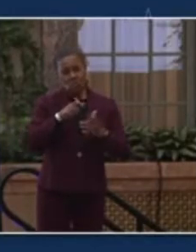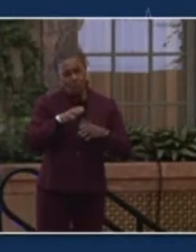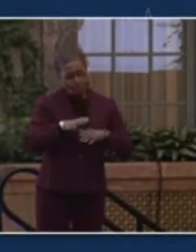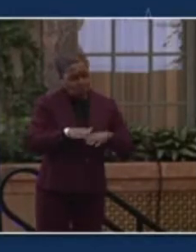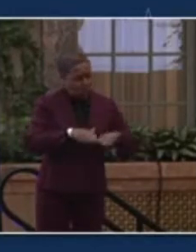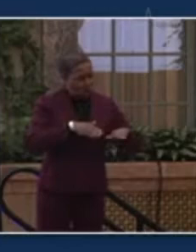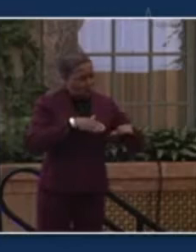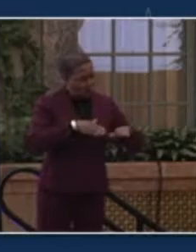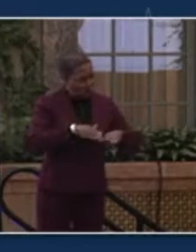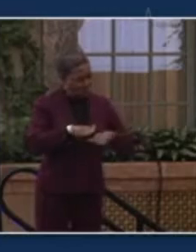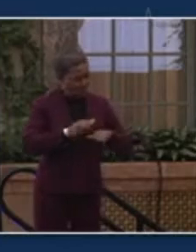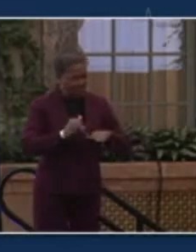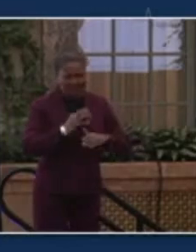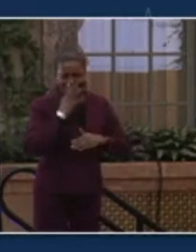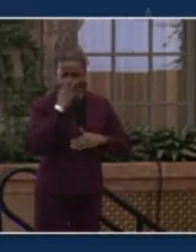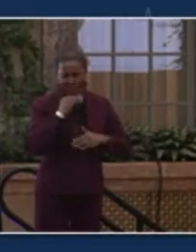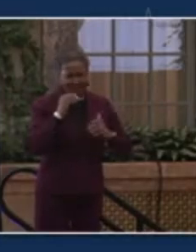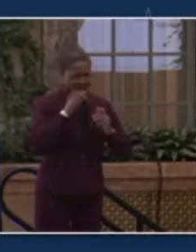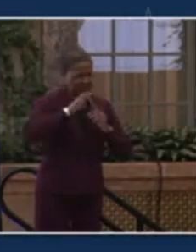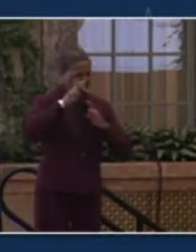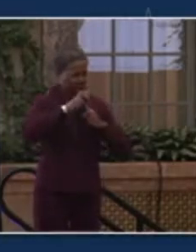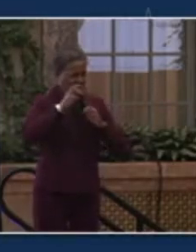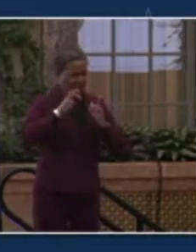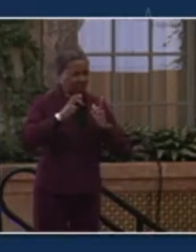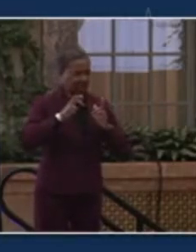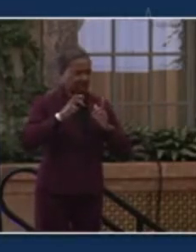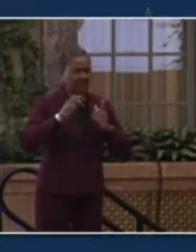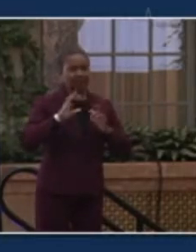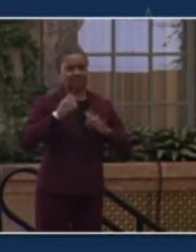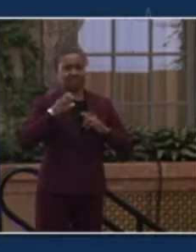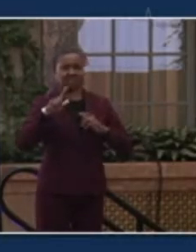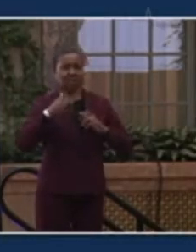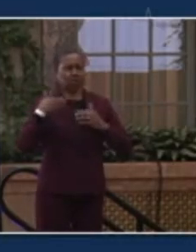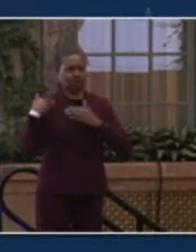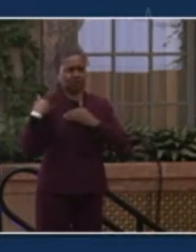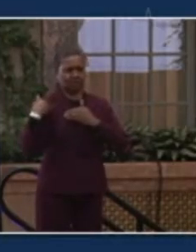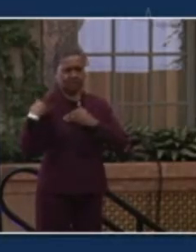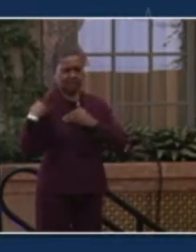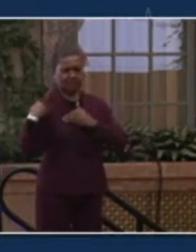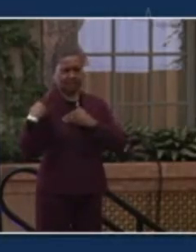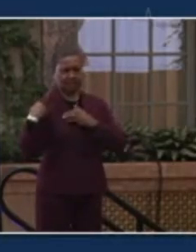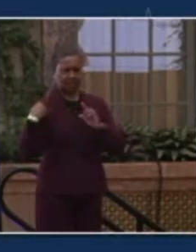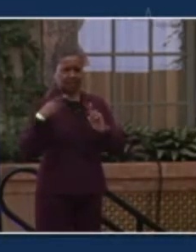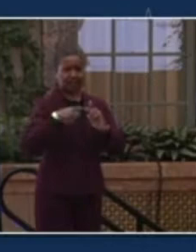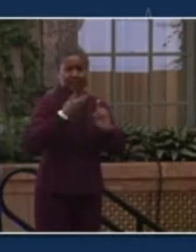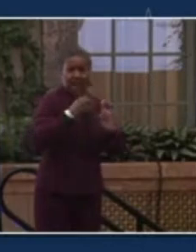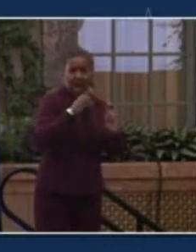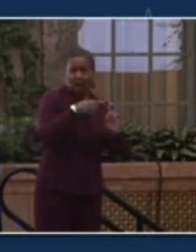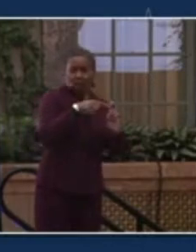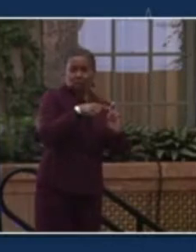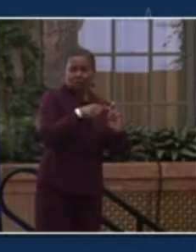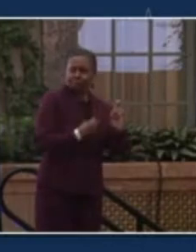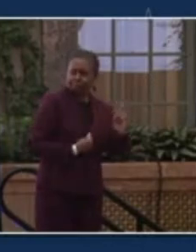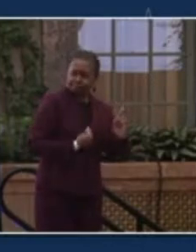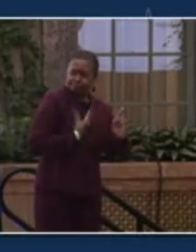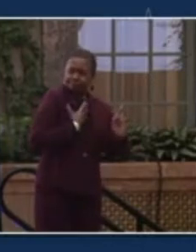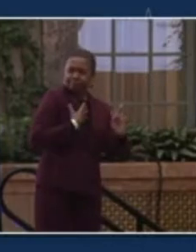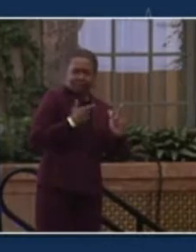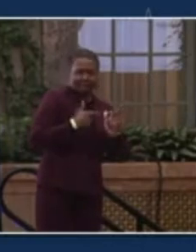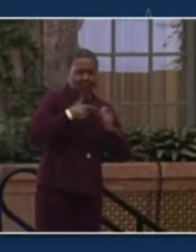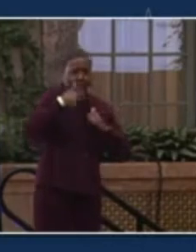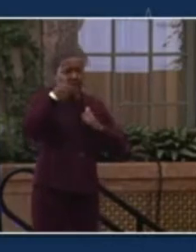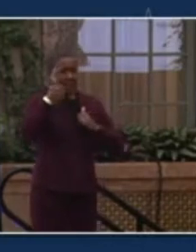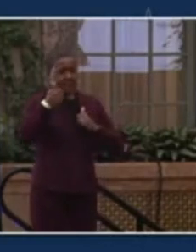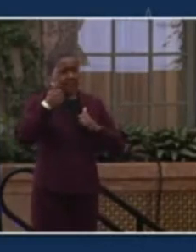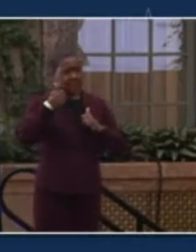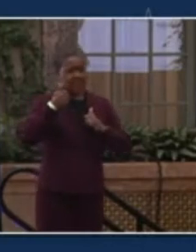sleeping giant of civic responsibility. It was Harold who inspired the biggest